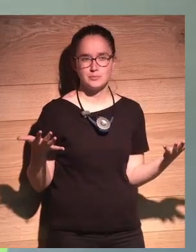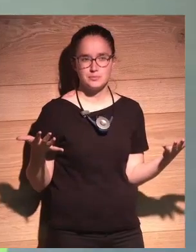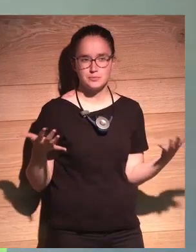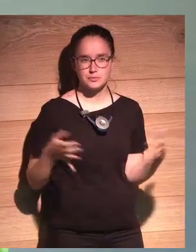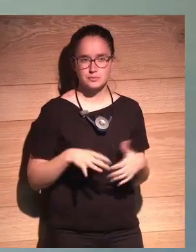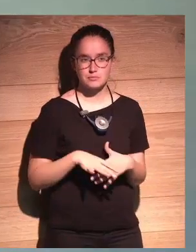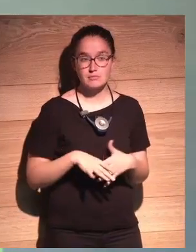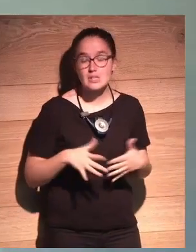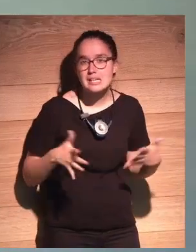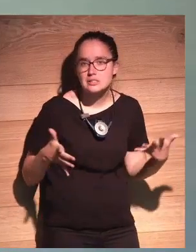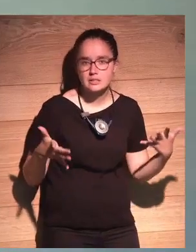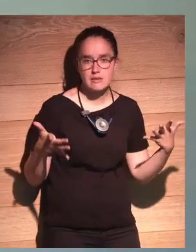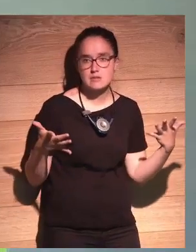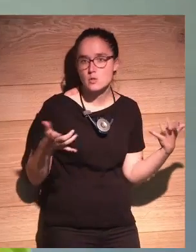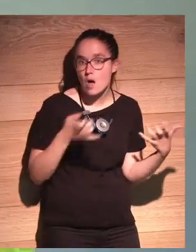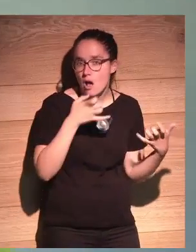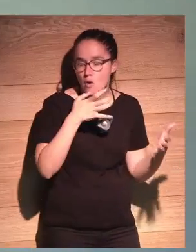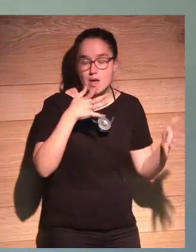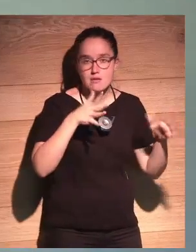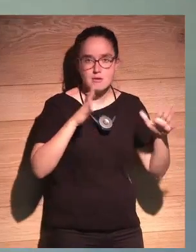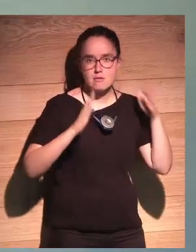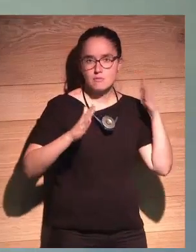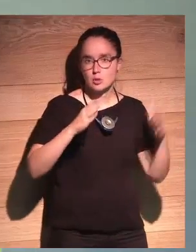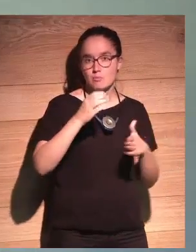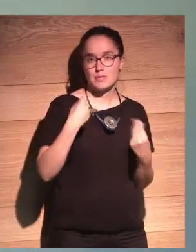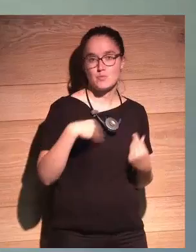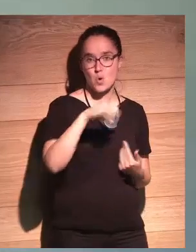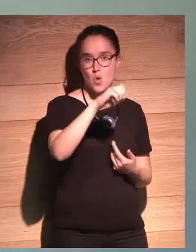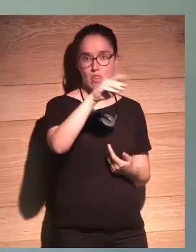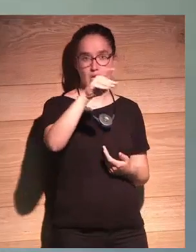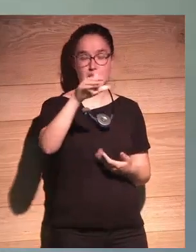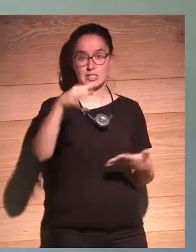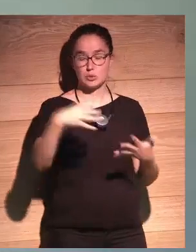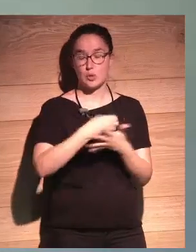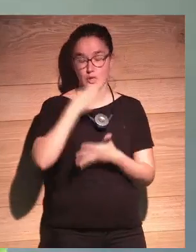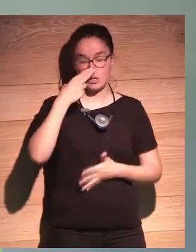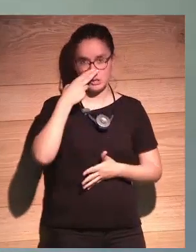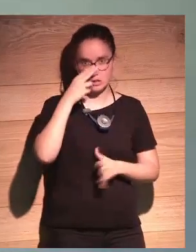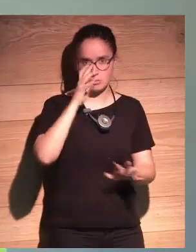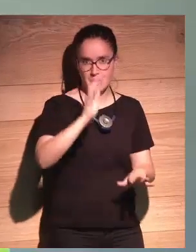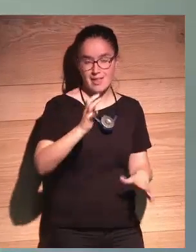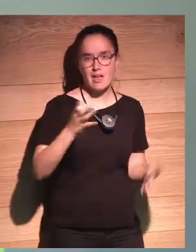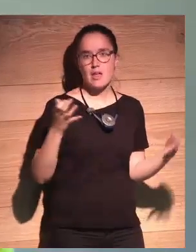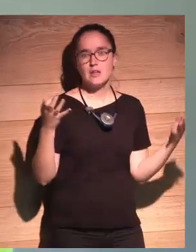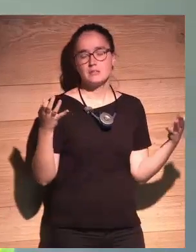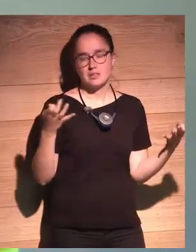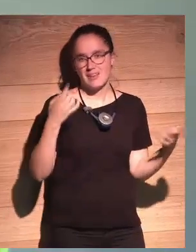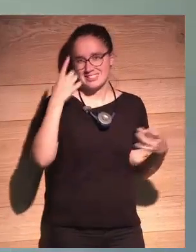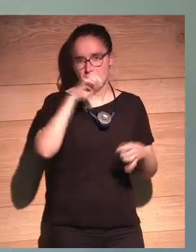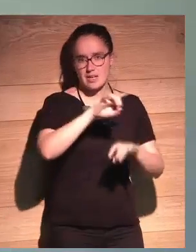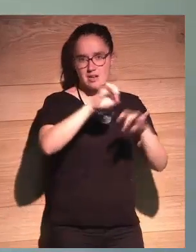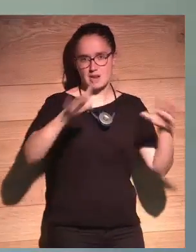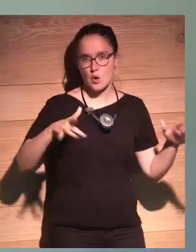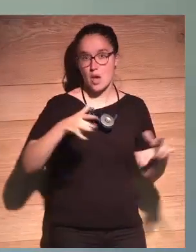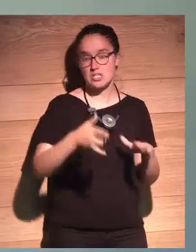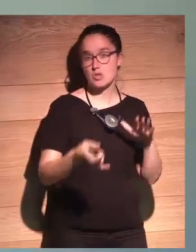So with this fever that we are living with the SDGs that are very interesting, we have